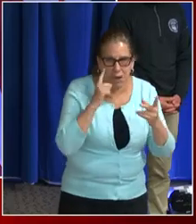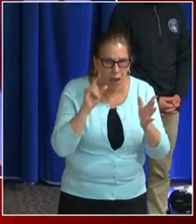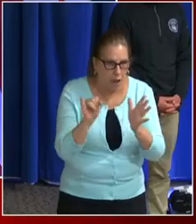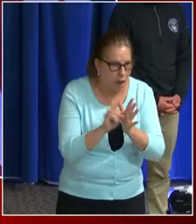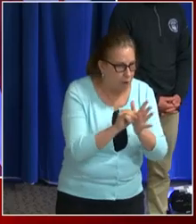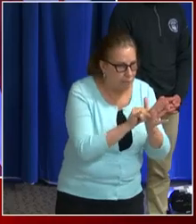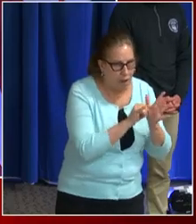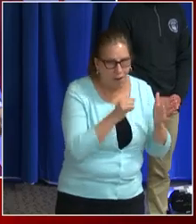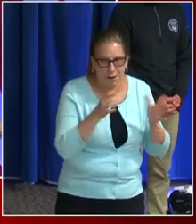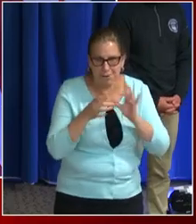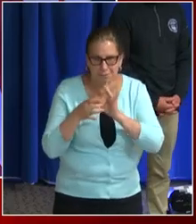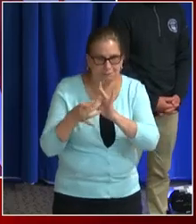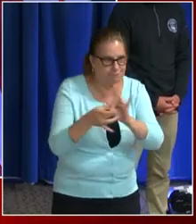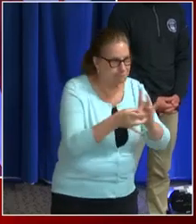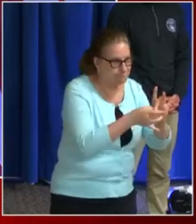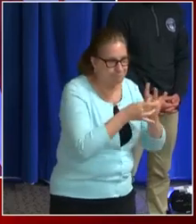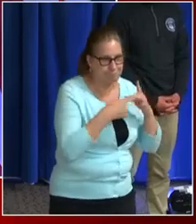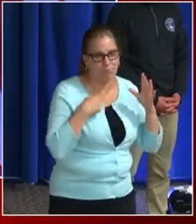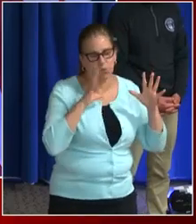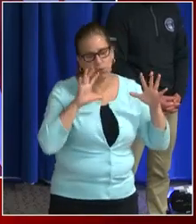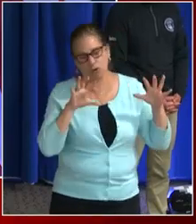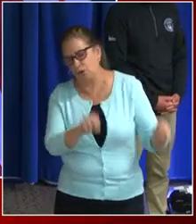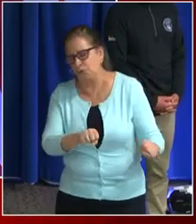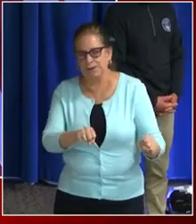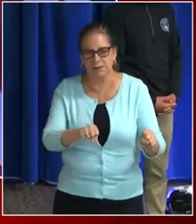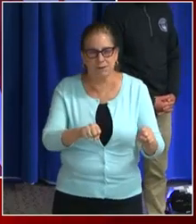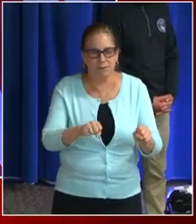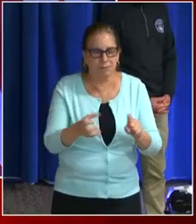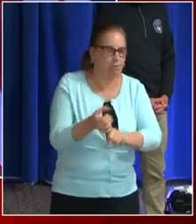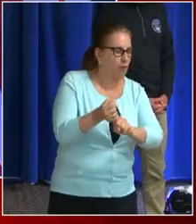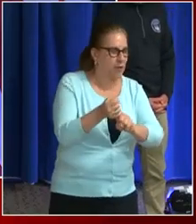take any questions, I believe, Mayor, that anyone has.